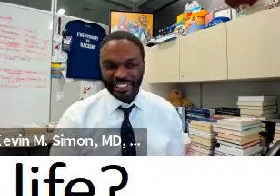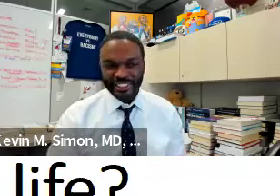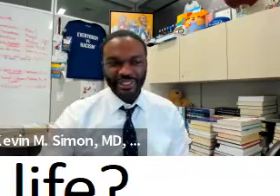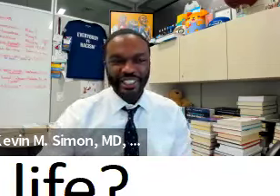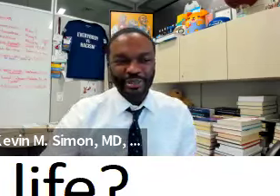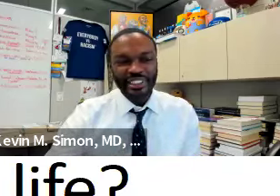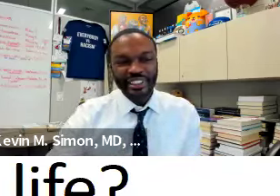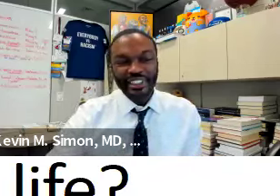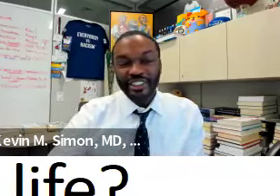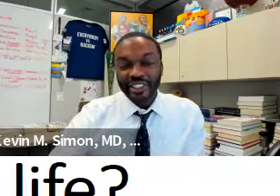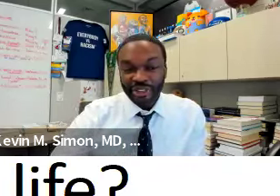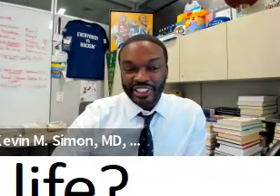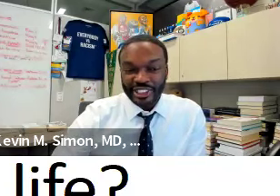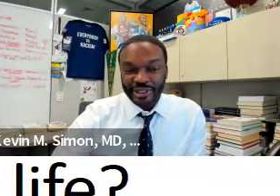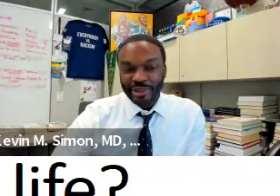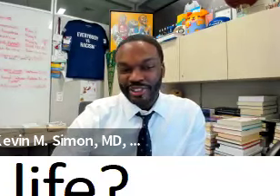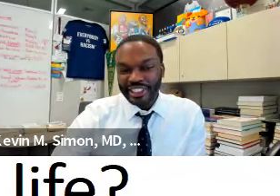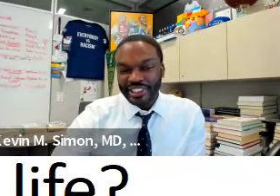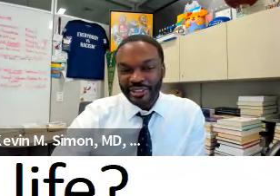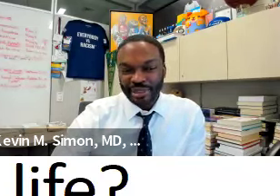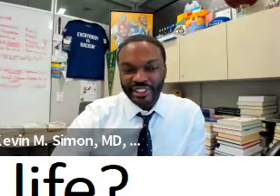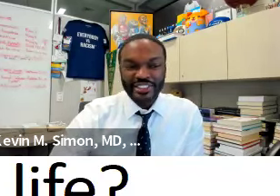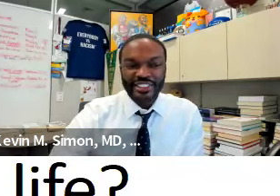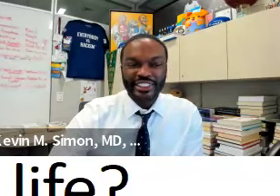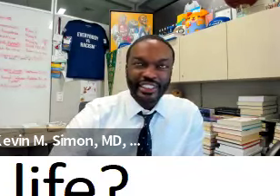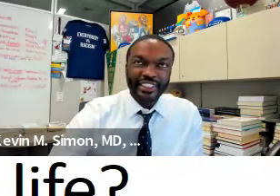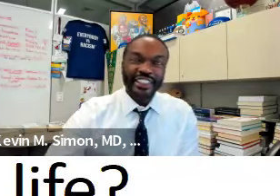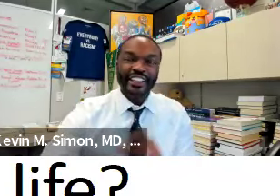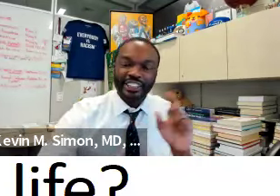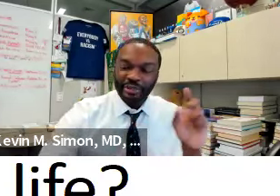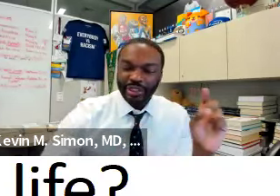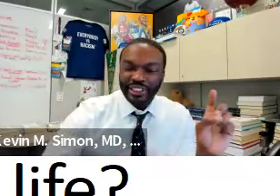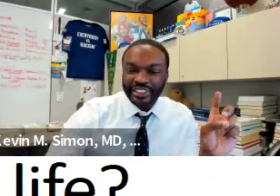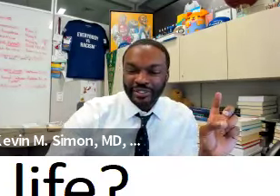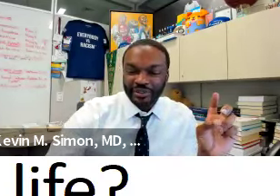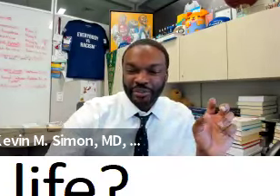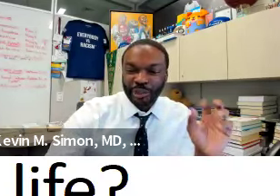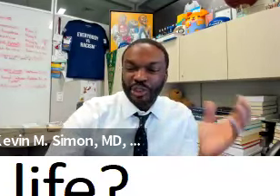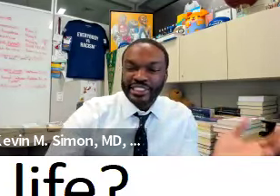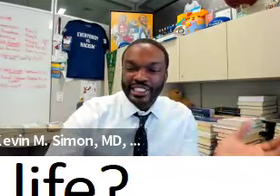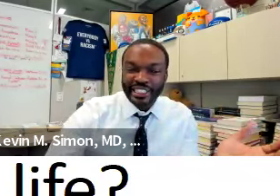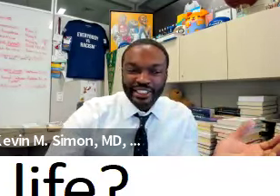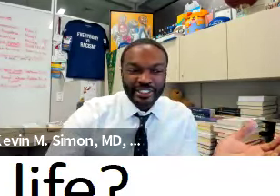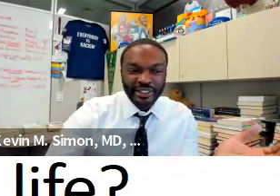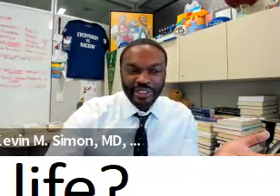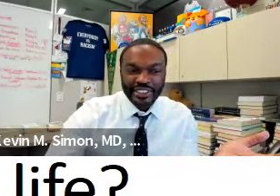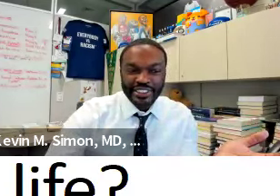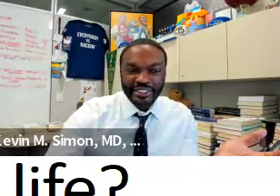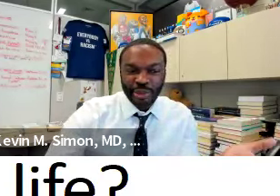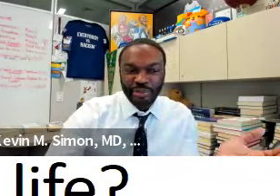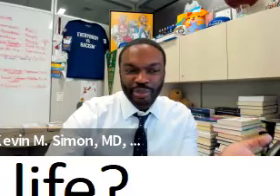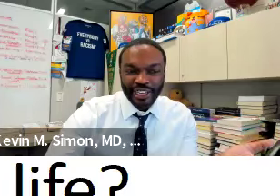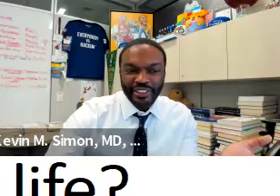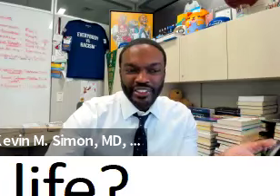how their mind is made up. Adult relationships, both teachers and parents, end up being more challenging